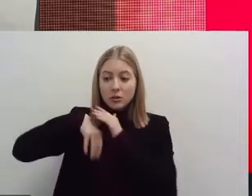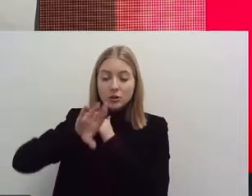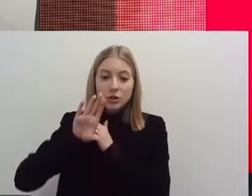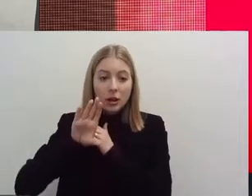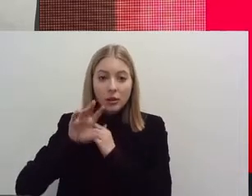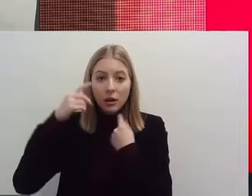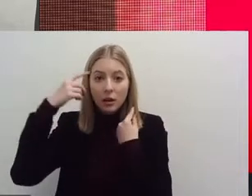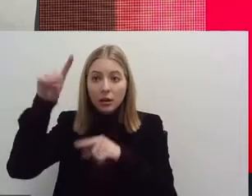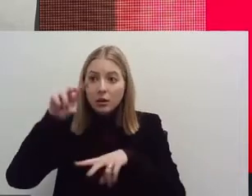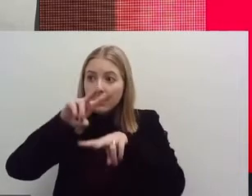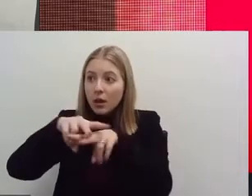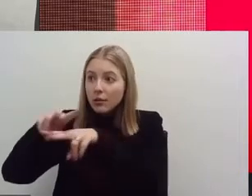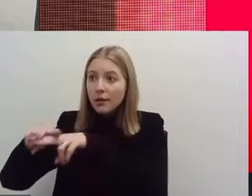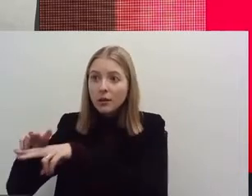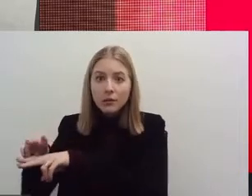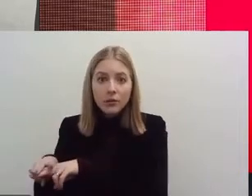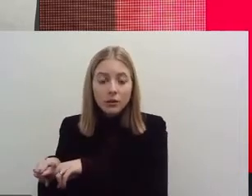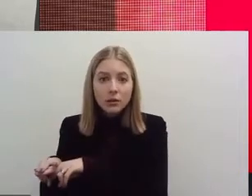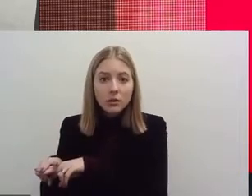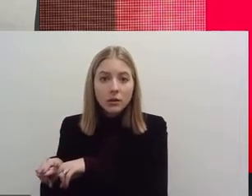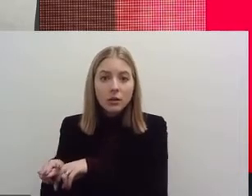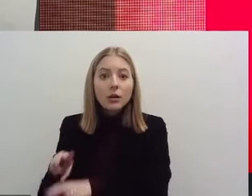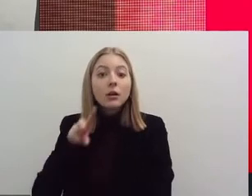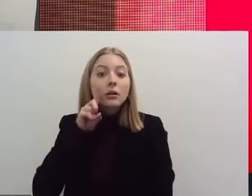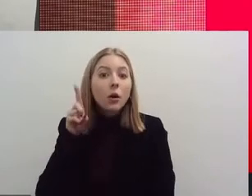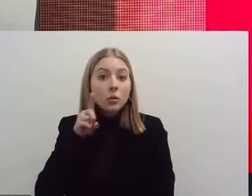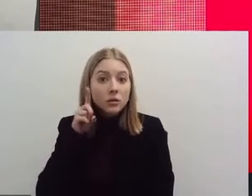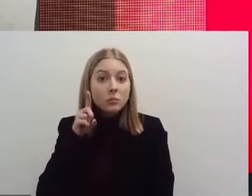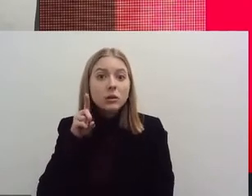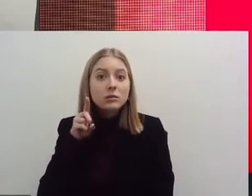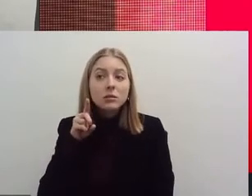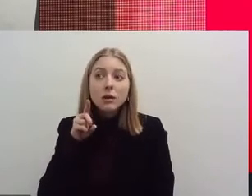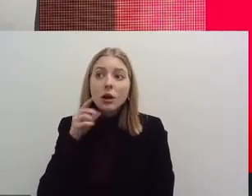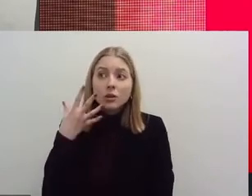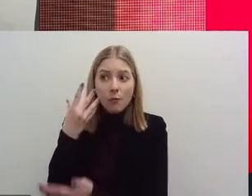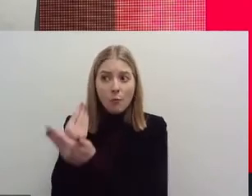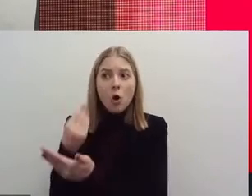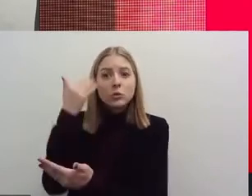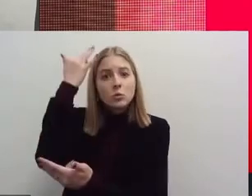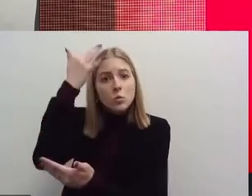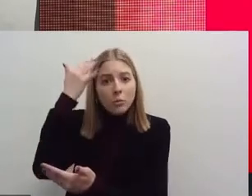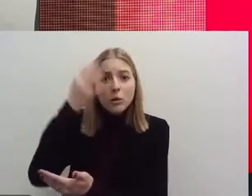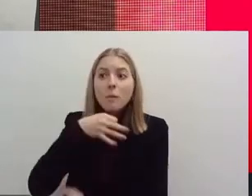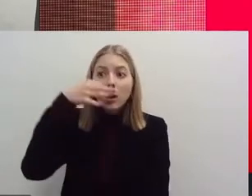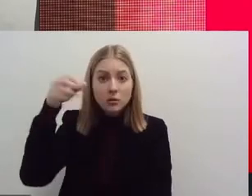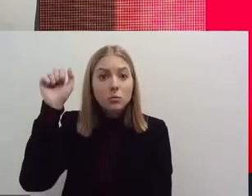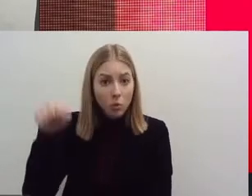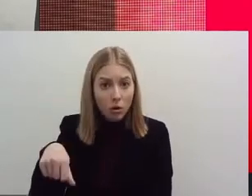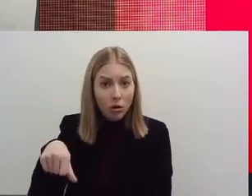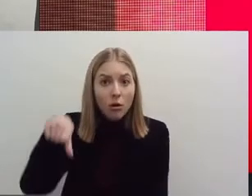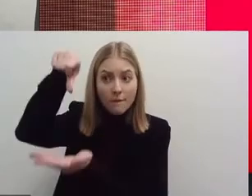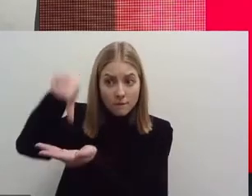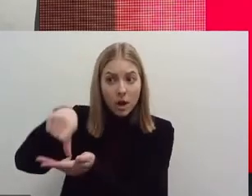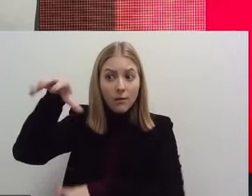that not all of the young people are so actively involved. So that is also a challenge. How do we reach those youngsters,